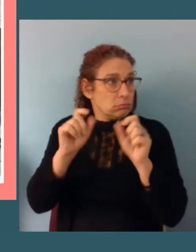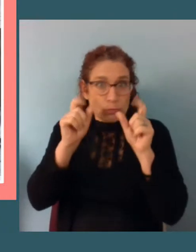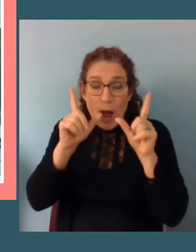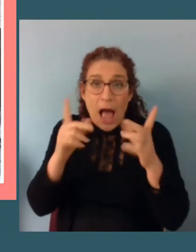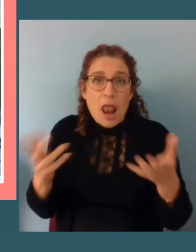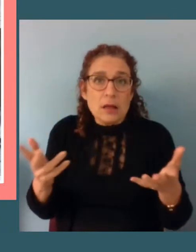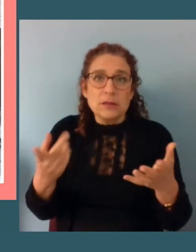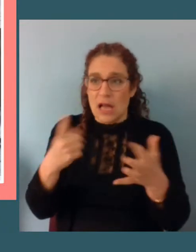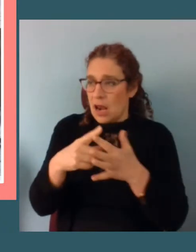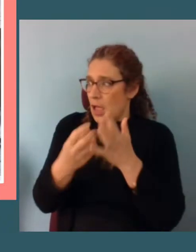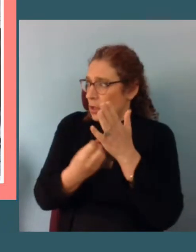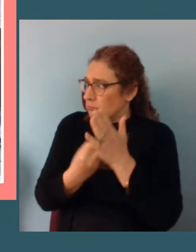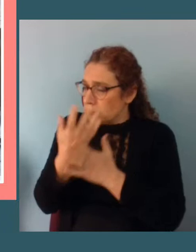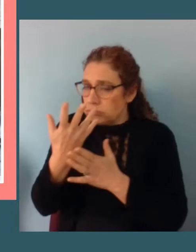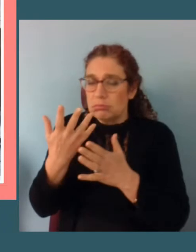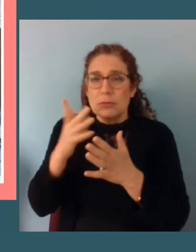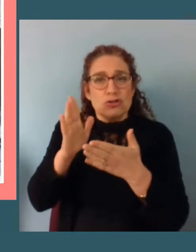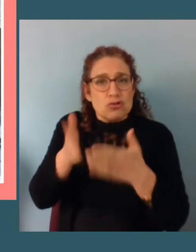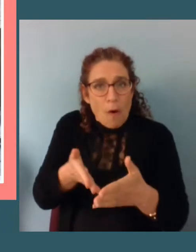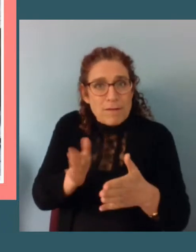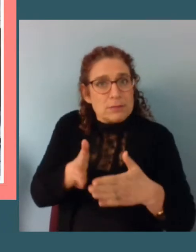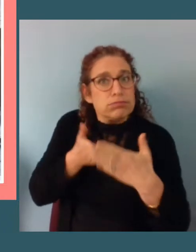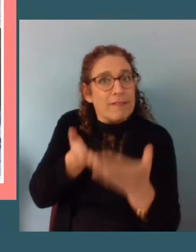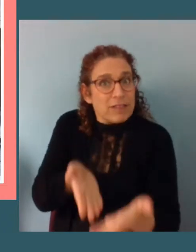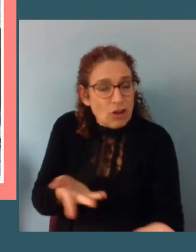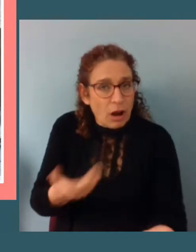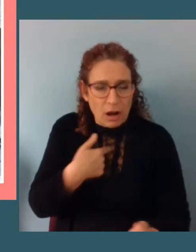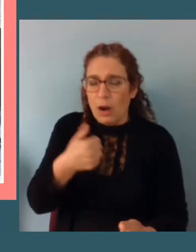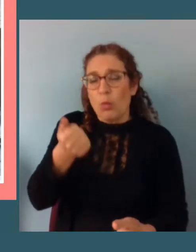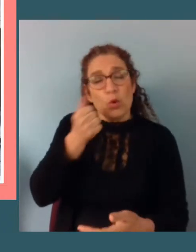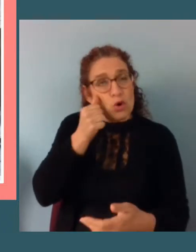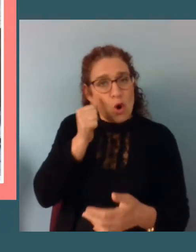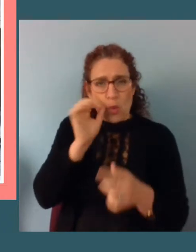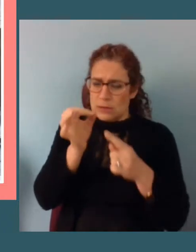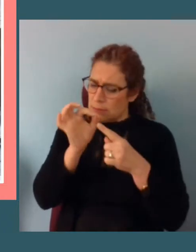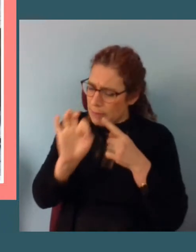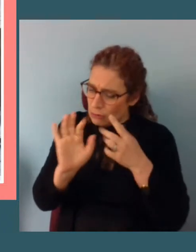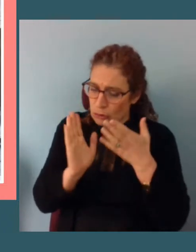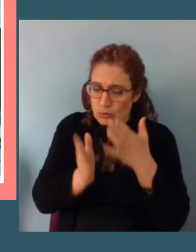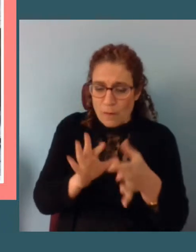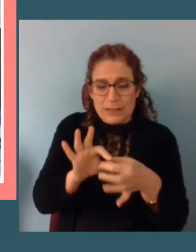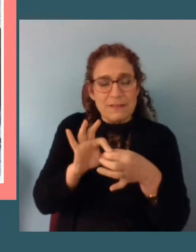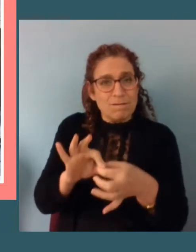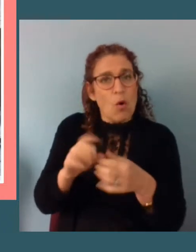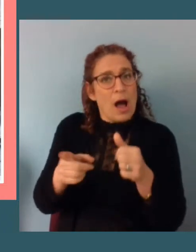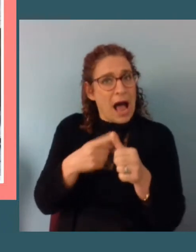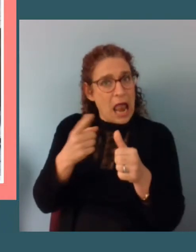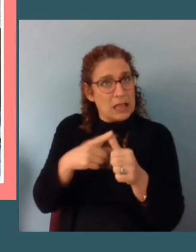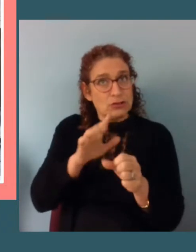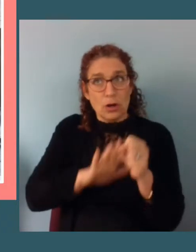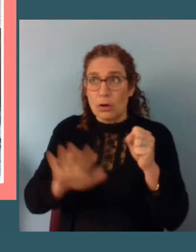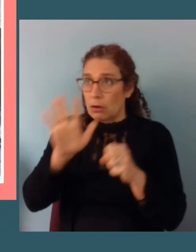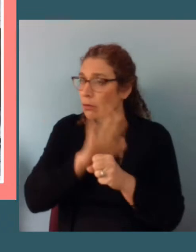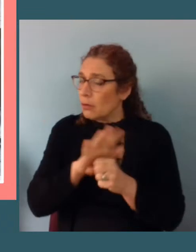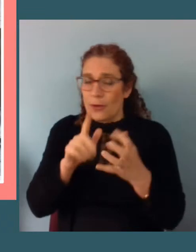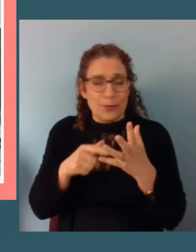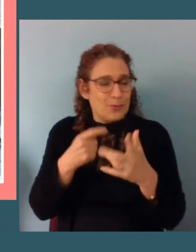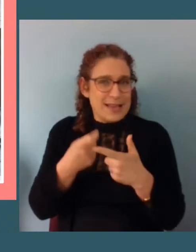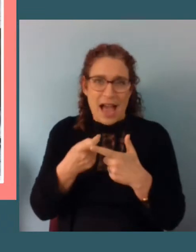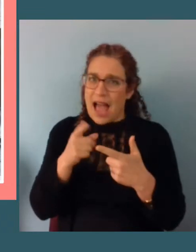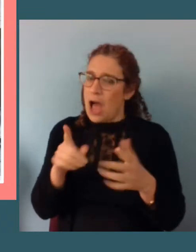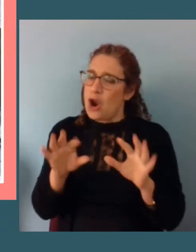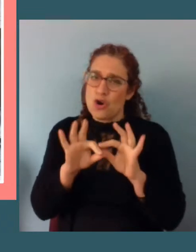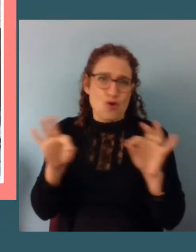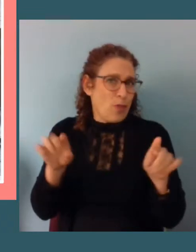service provision. So really, we know that specialist services for allergy across the UK are not equitable. So